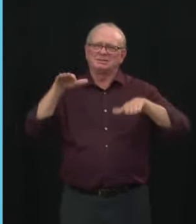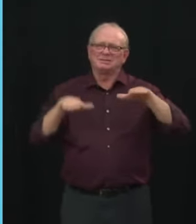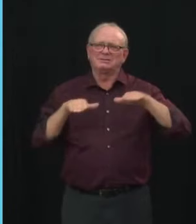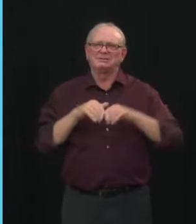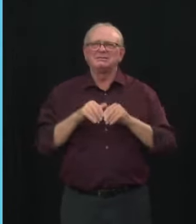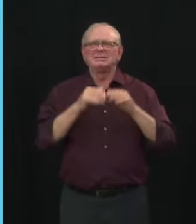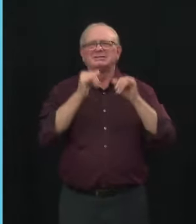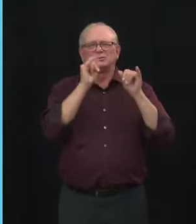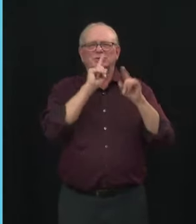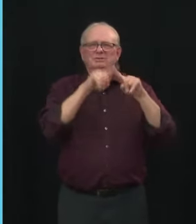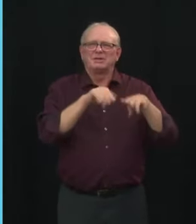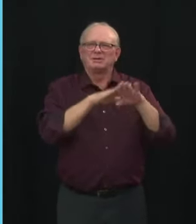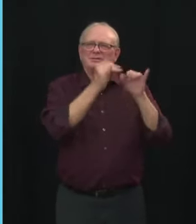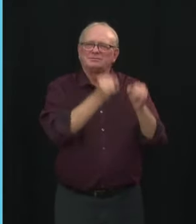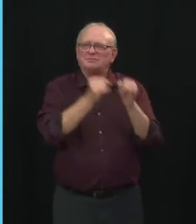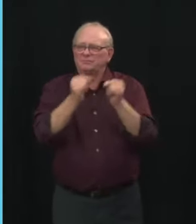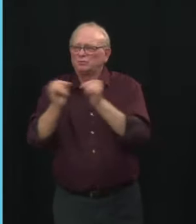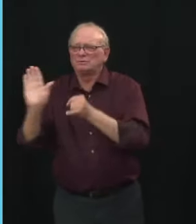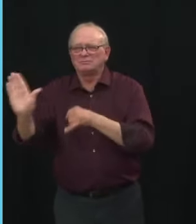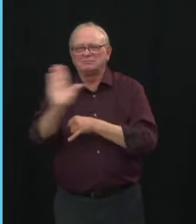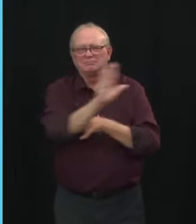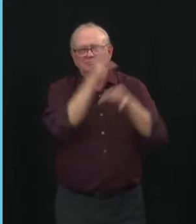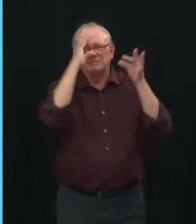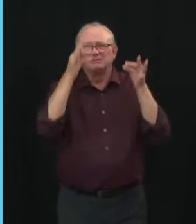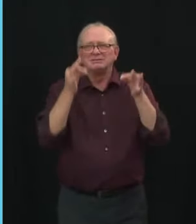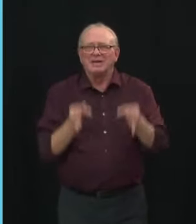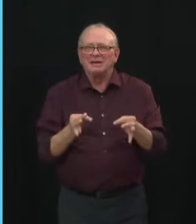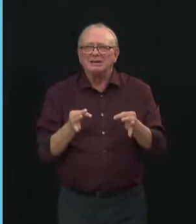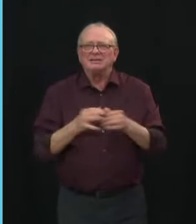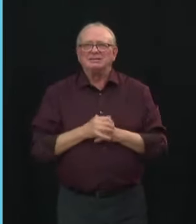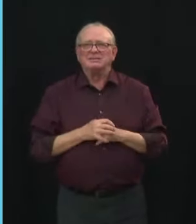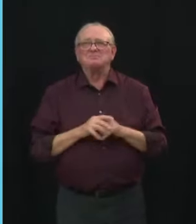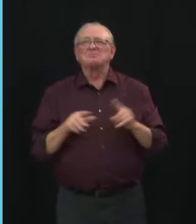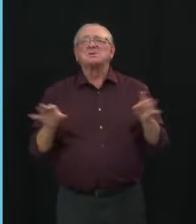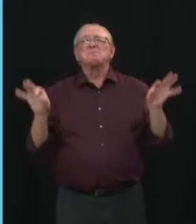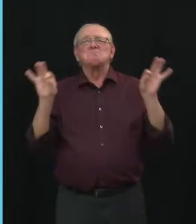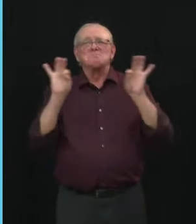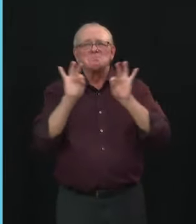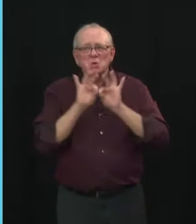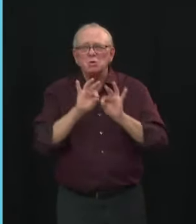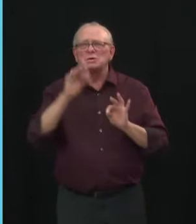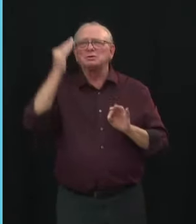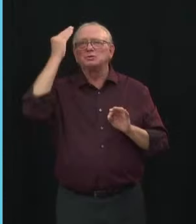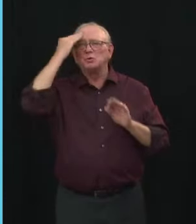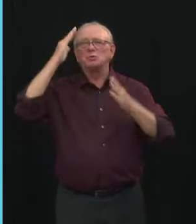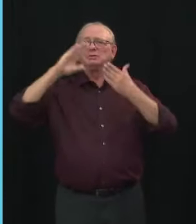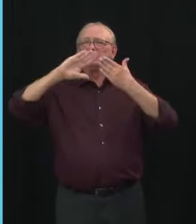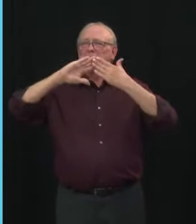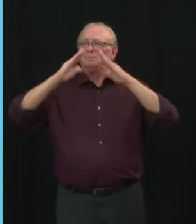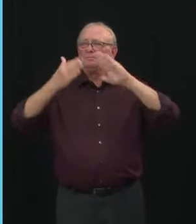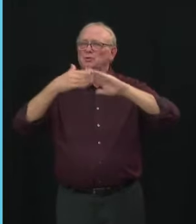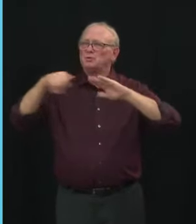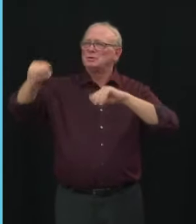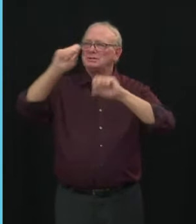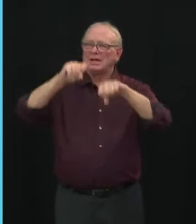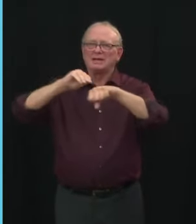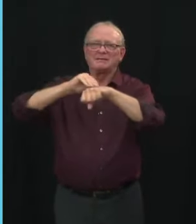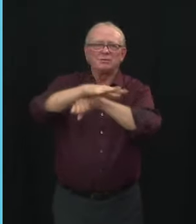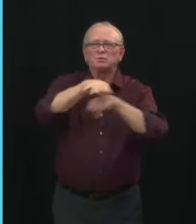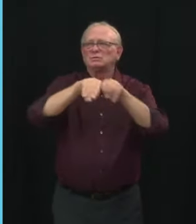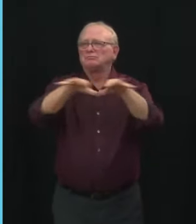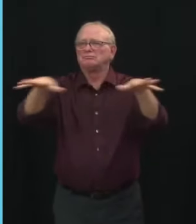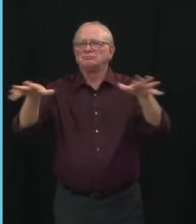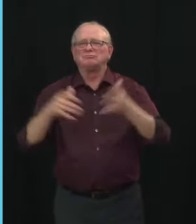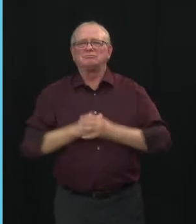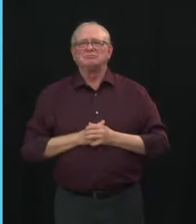are also informed by what the transmission risk is in our communities. It can be helpful to check the weekly data updates looking